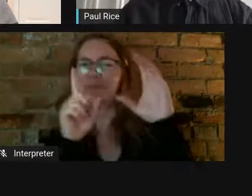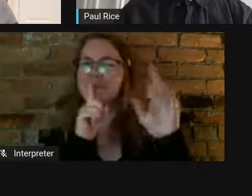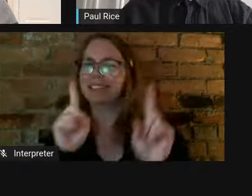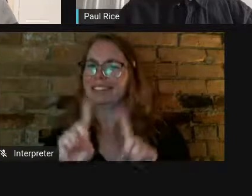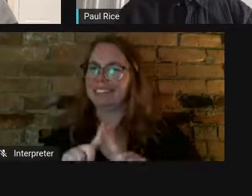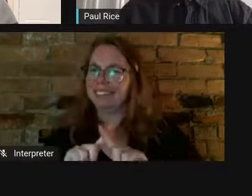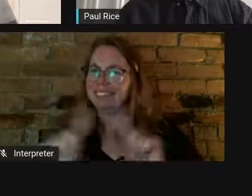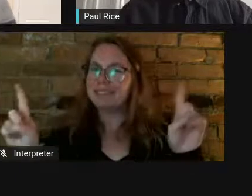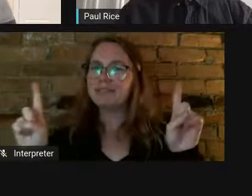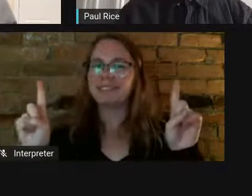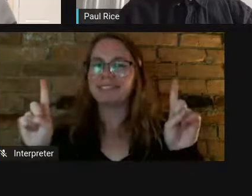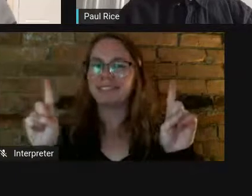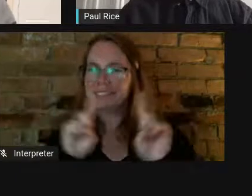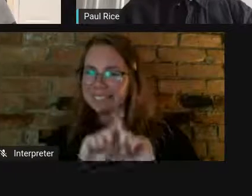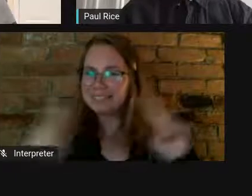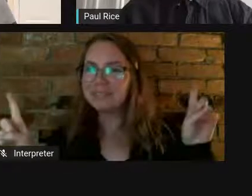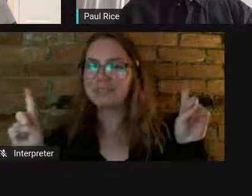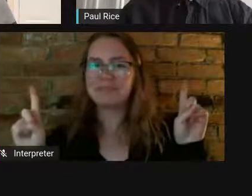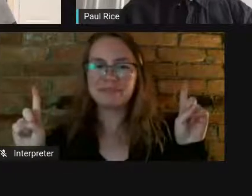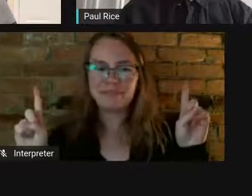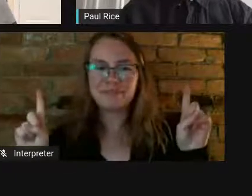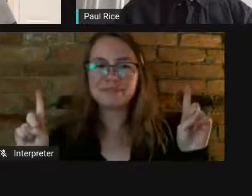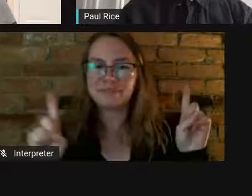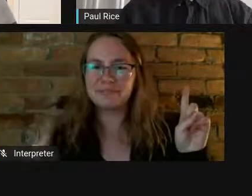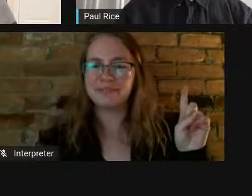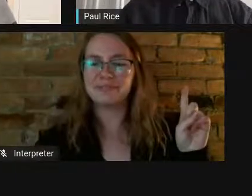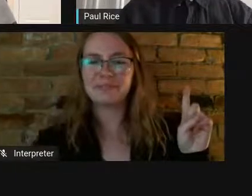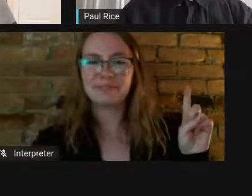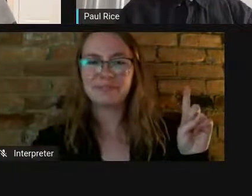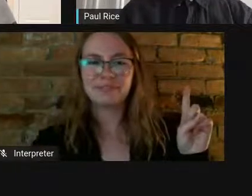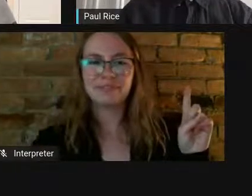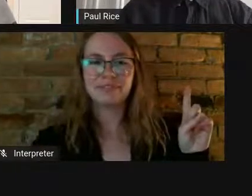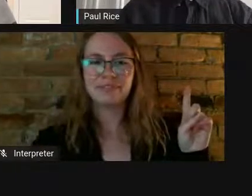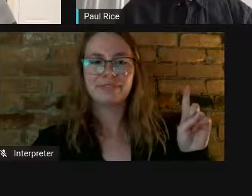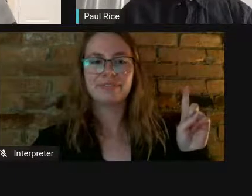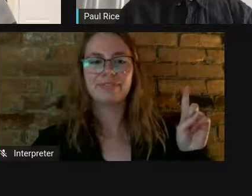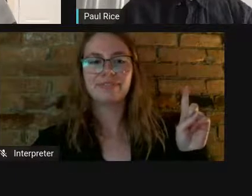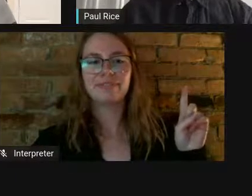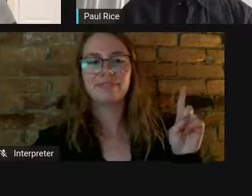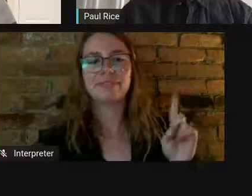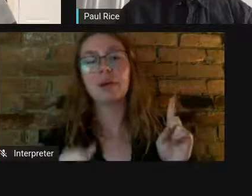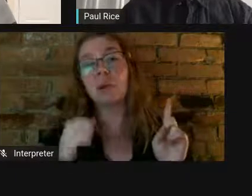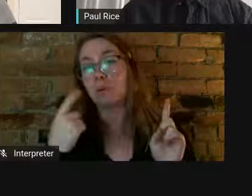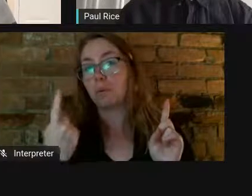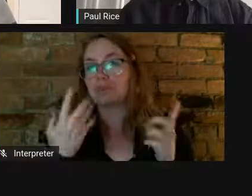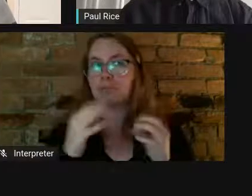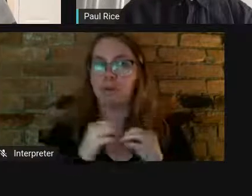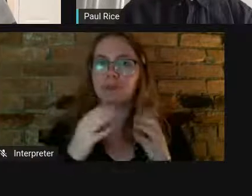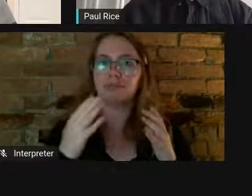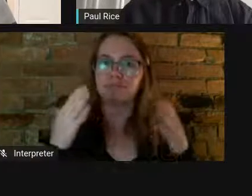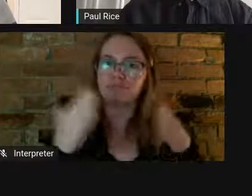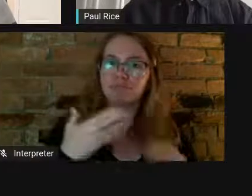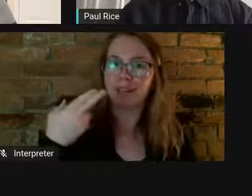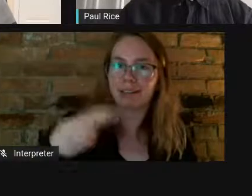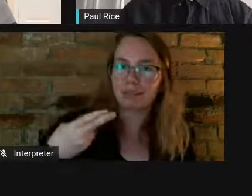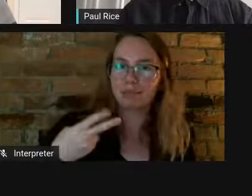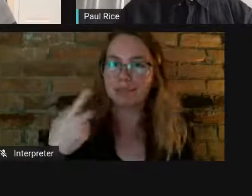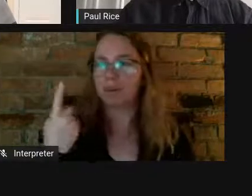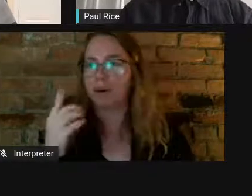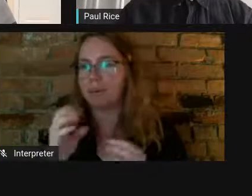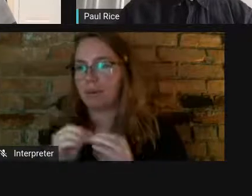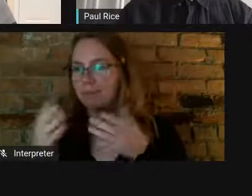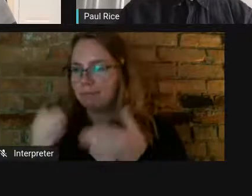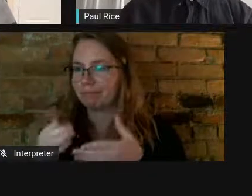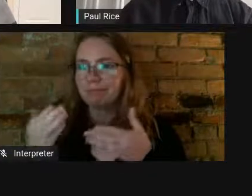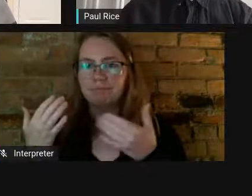other, because, you know, one is historical and one is, you know, the present. But I feel